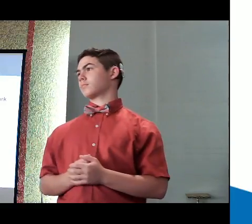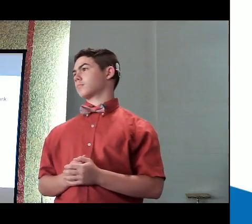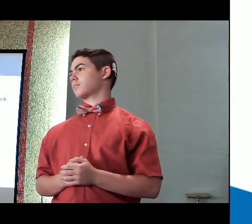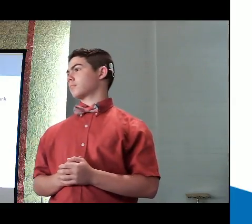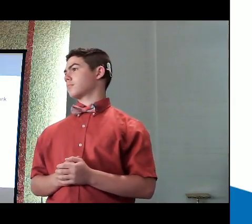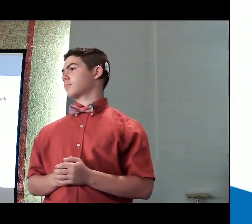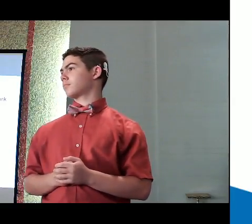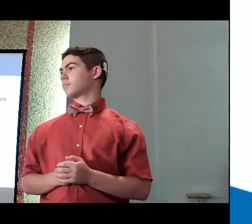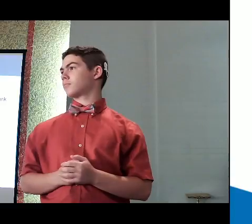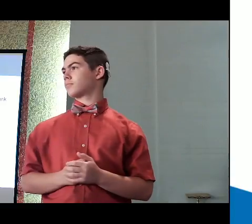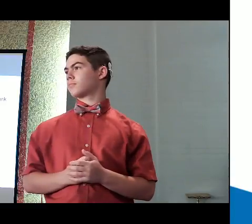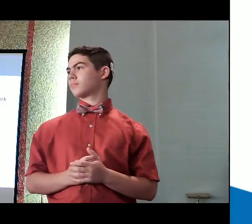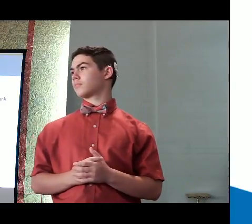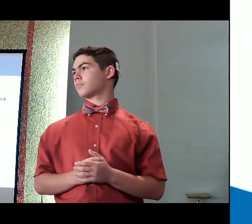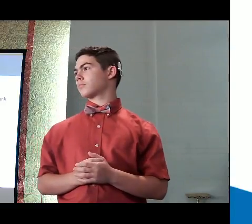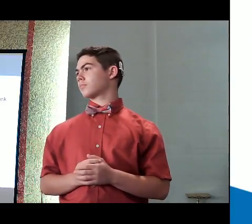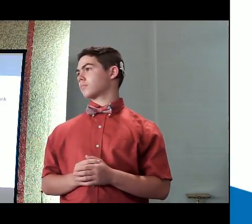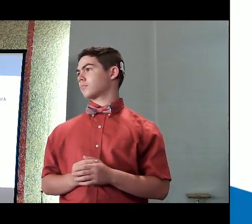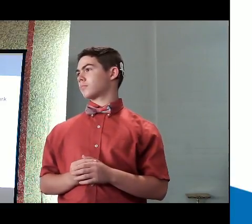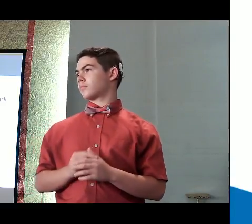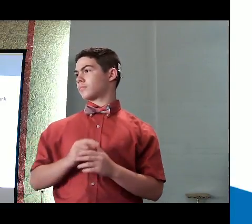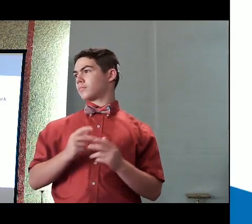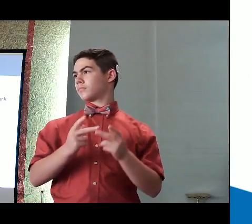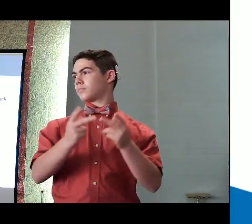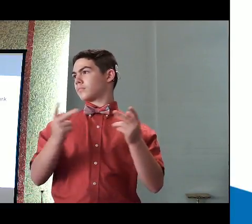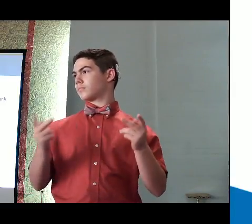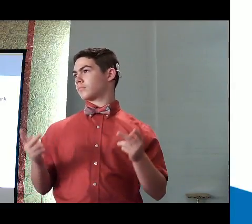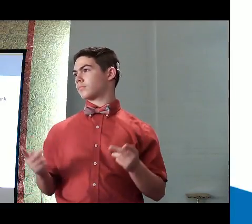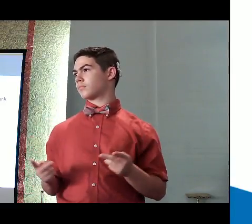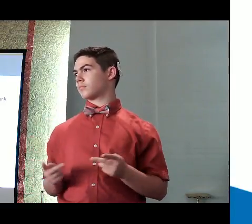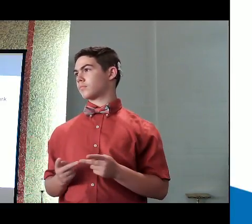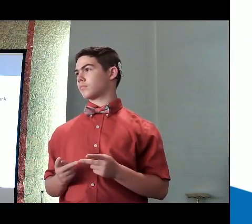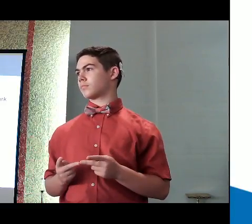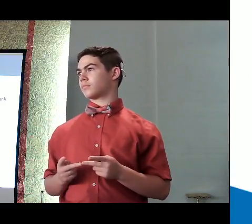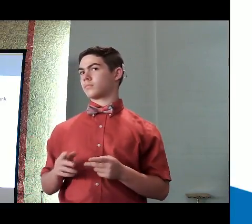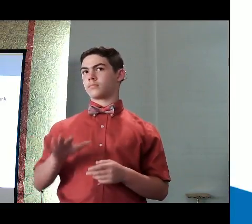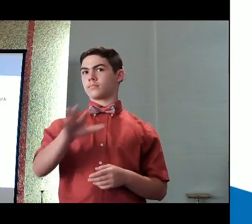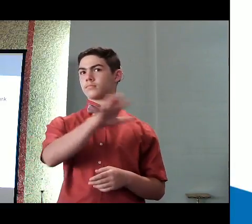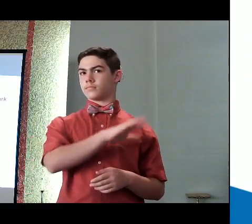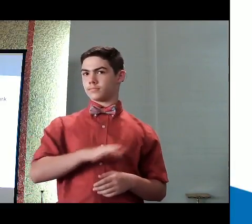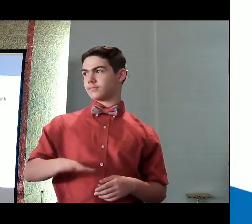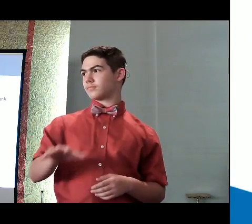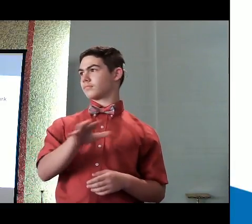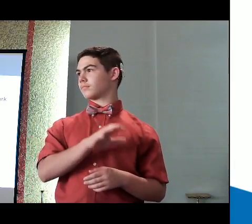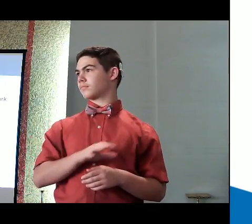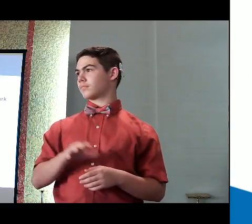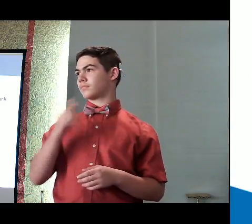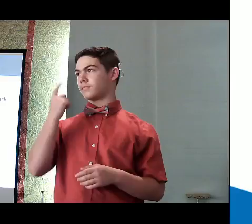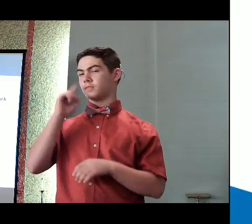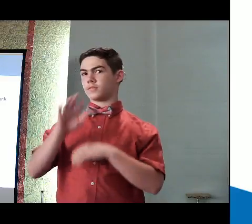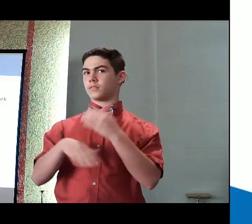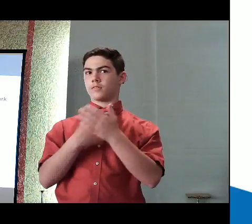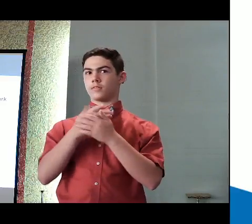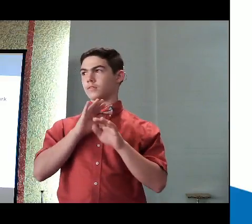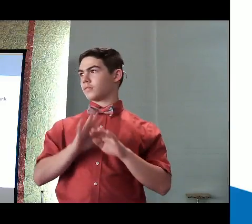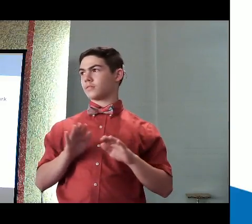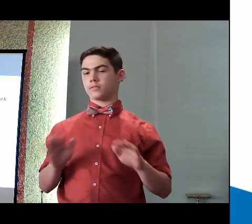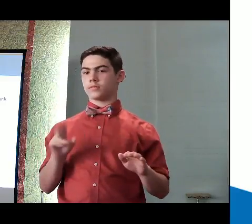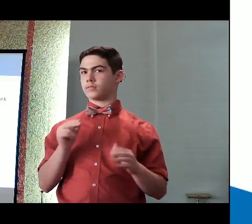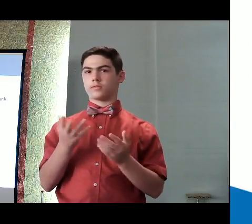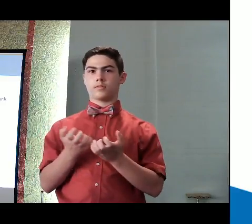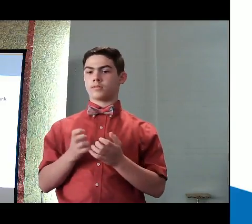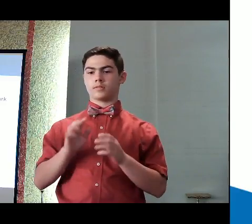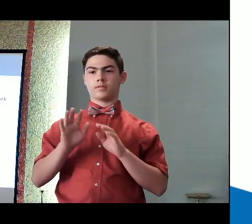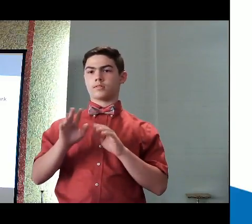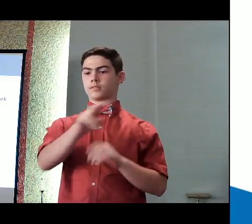One last thing here. Over here, this section is the AV crew section, okay? So we know we said no children over here. We don't want anyone over